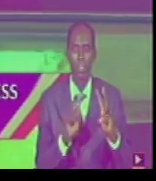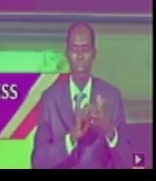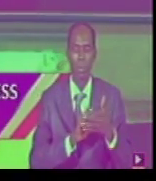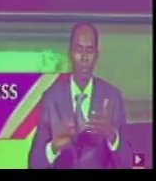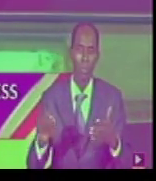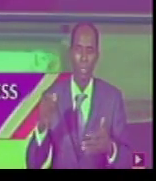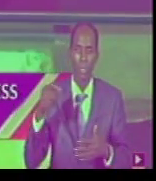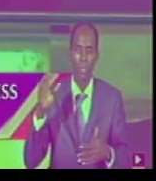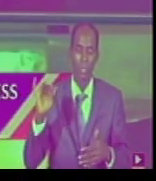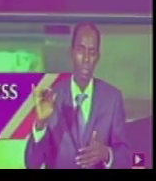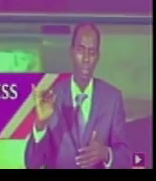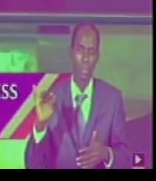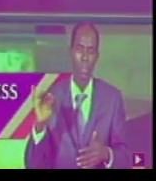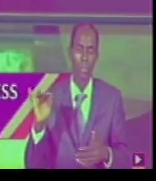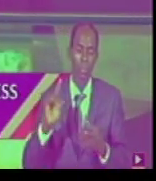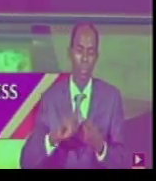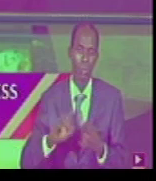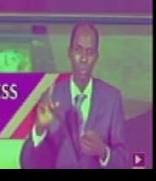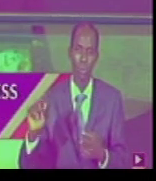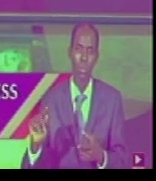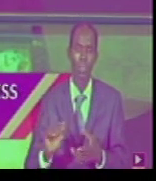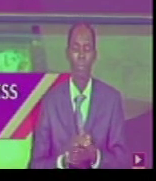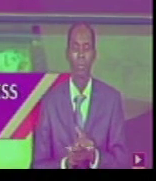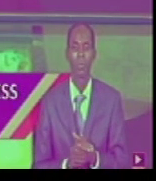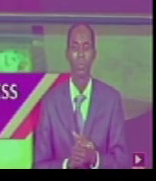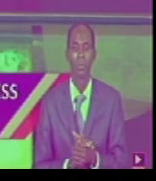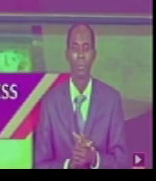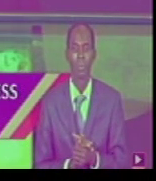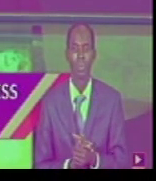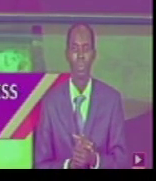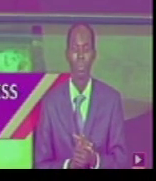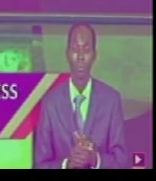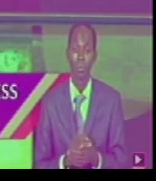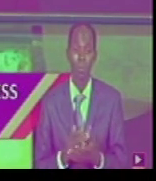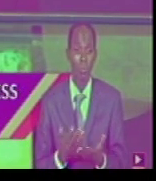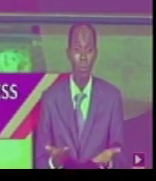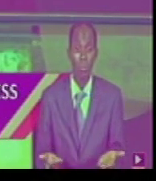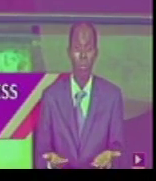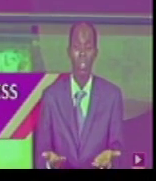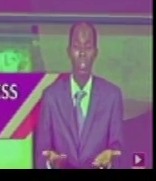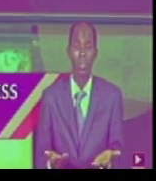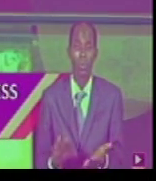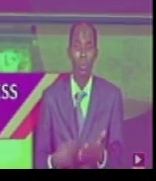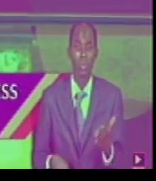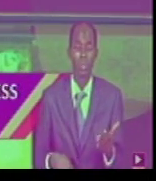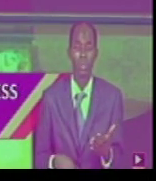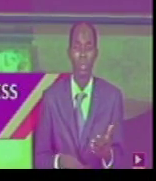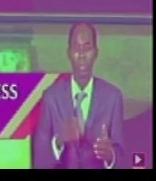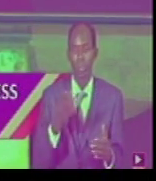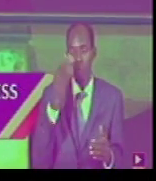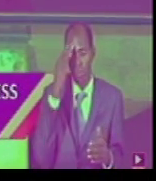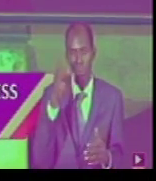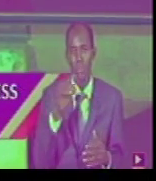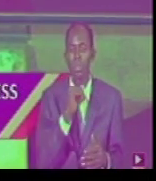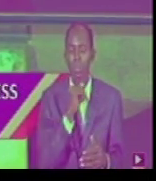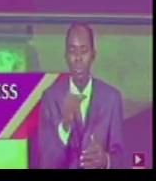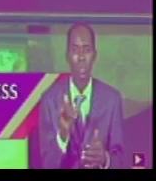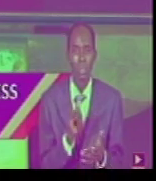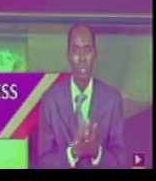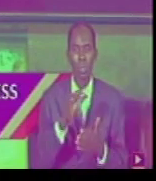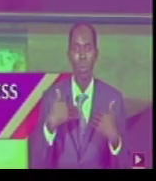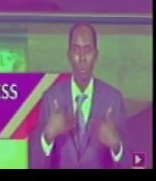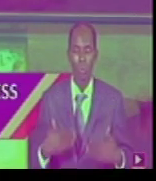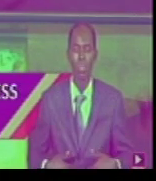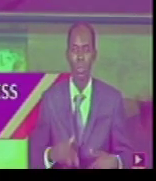1 Corinthians chapter 6, verse 19. What? Know ye not that your body is the temple